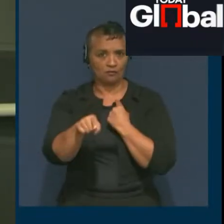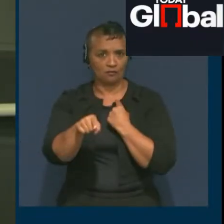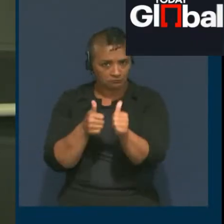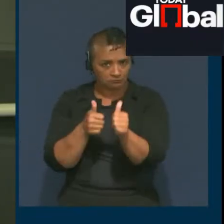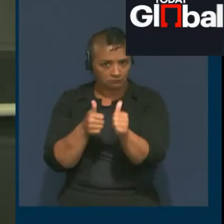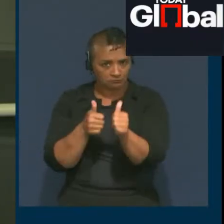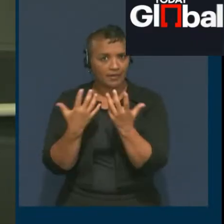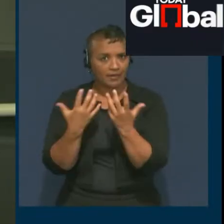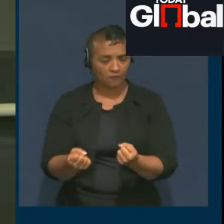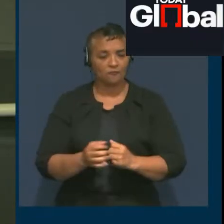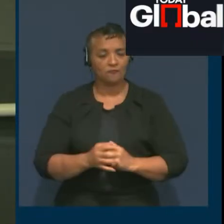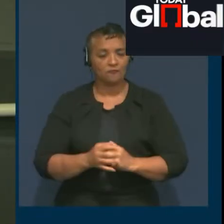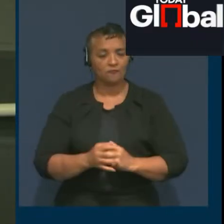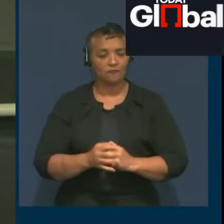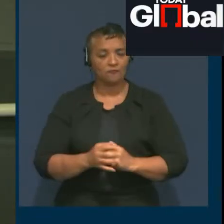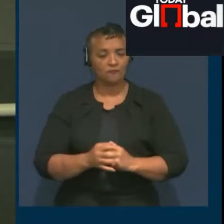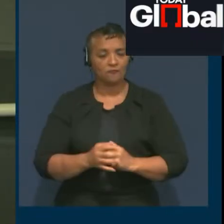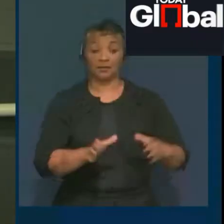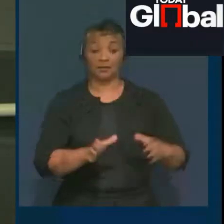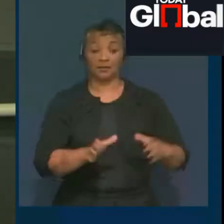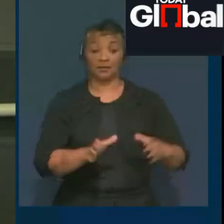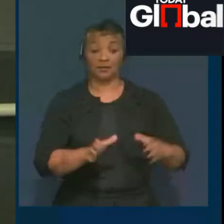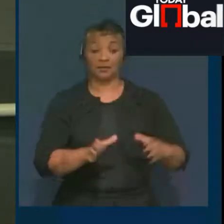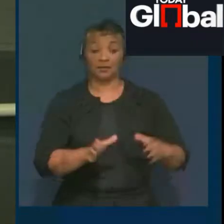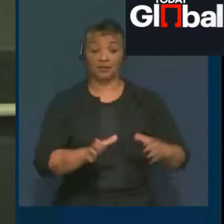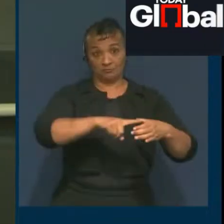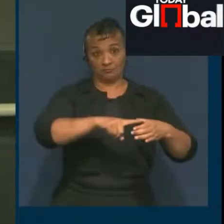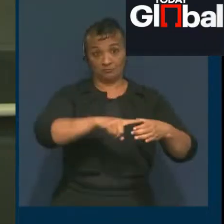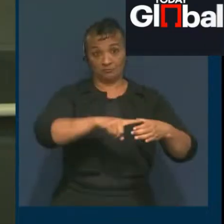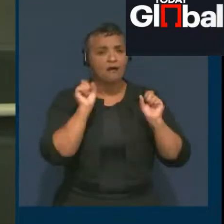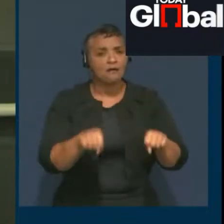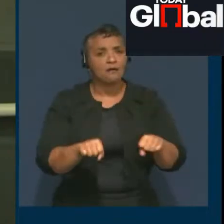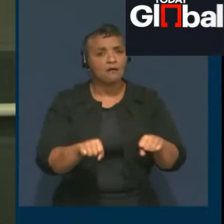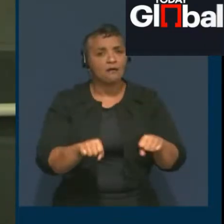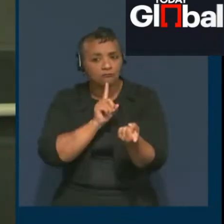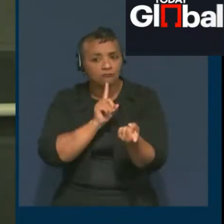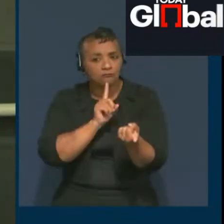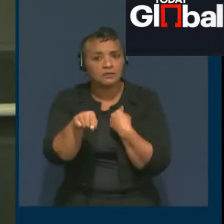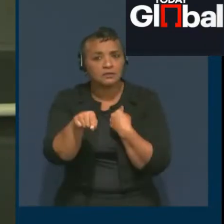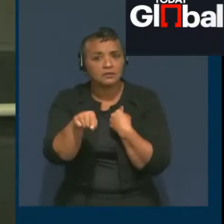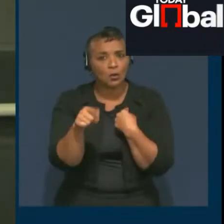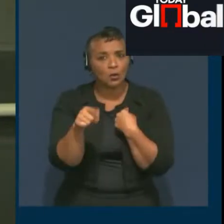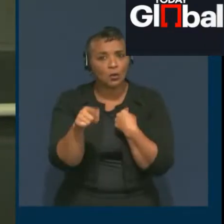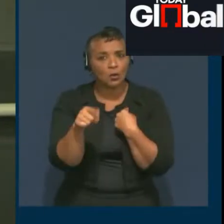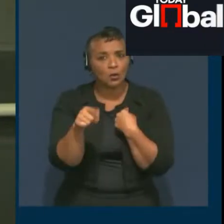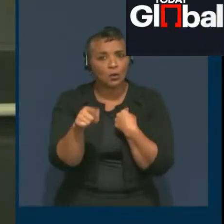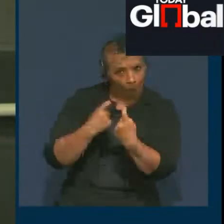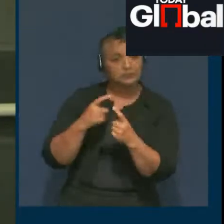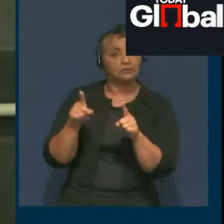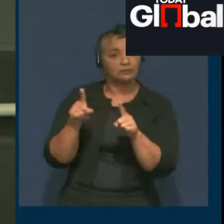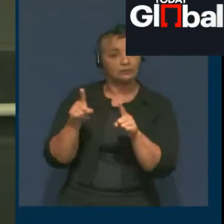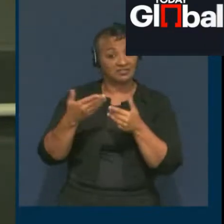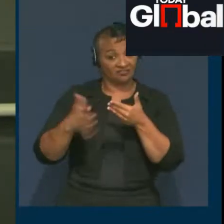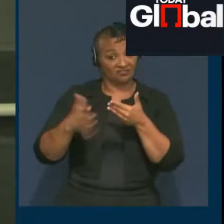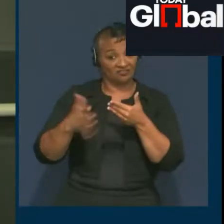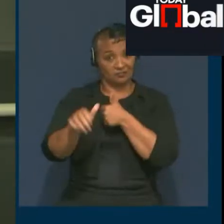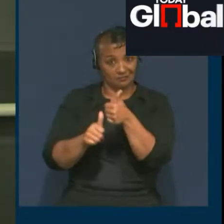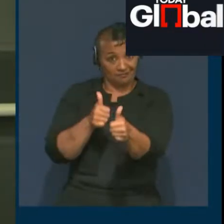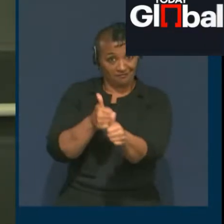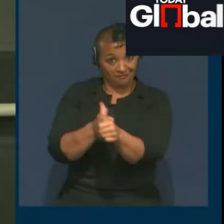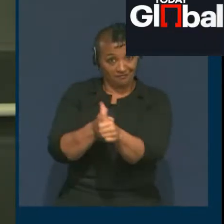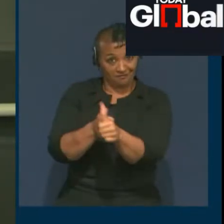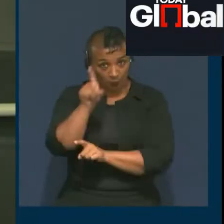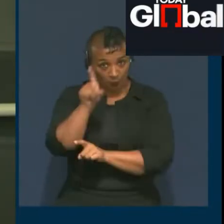Then the delegation will be given the opportunity to respond to those questions and follow-up questions. First, the round